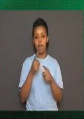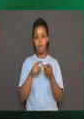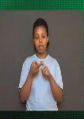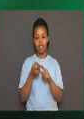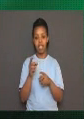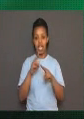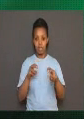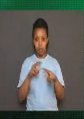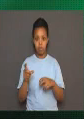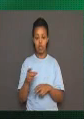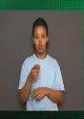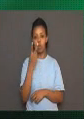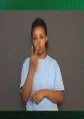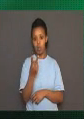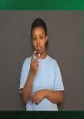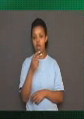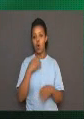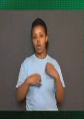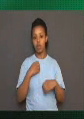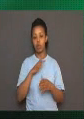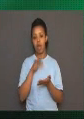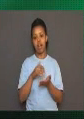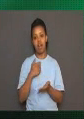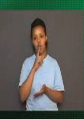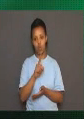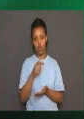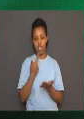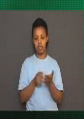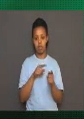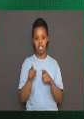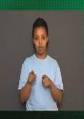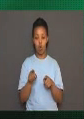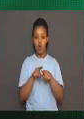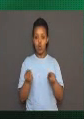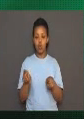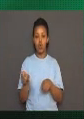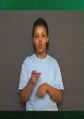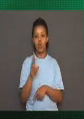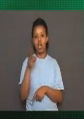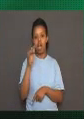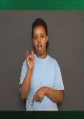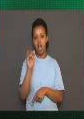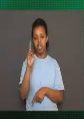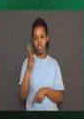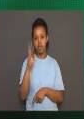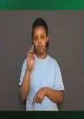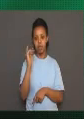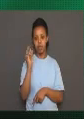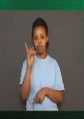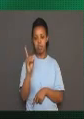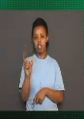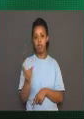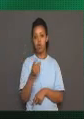mating experiment between two organisms that are identically hybrid for